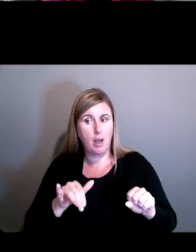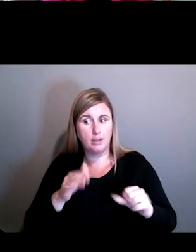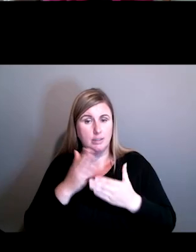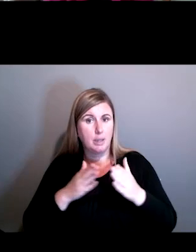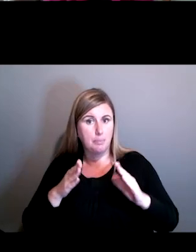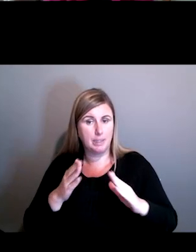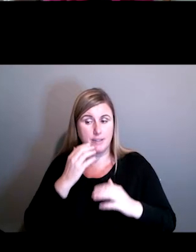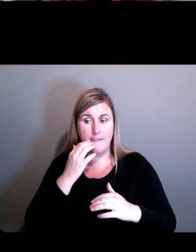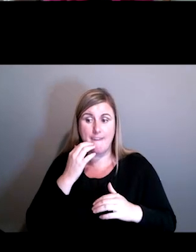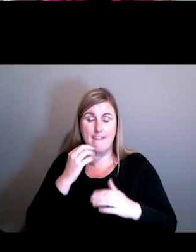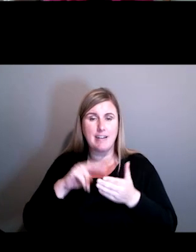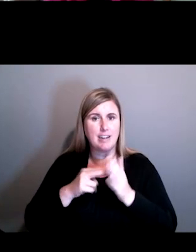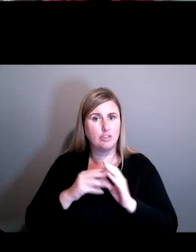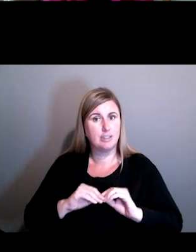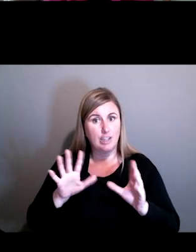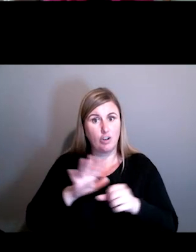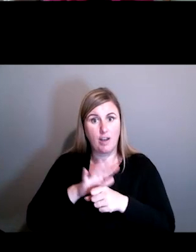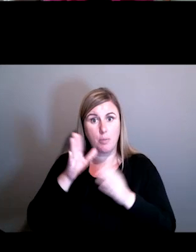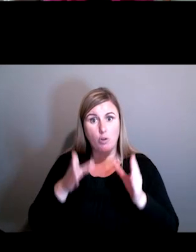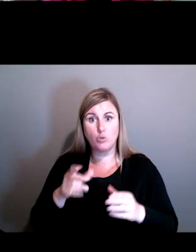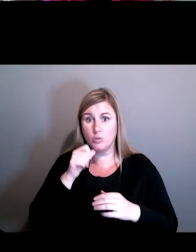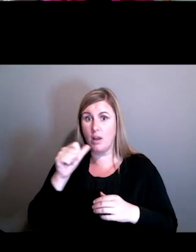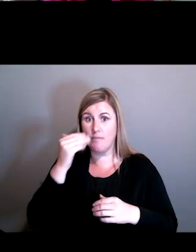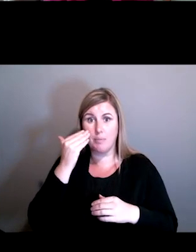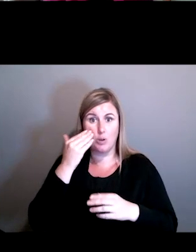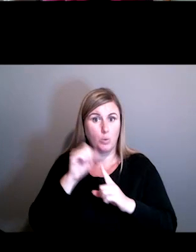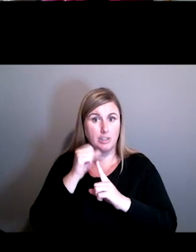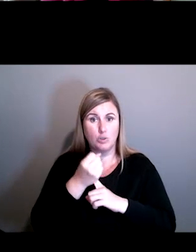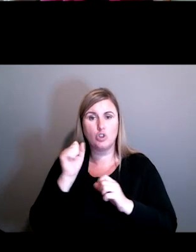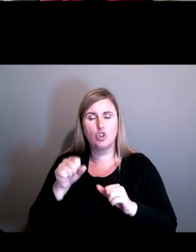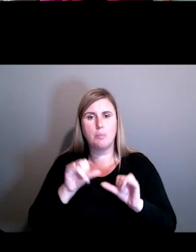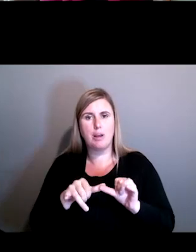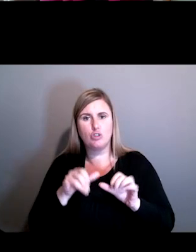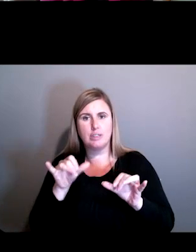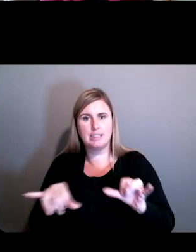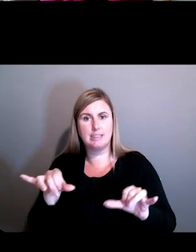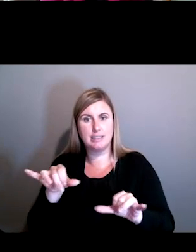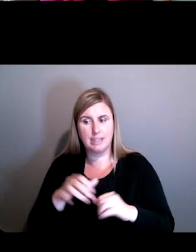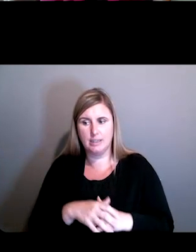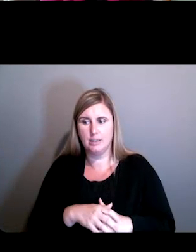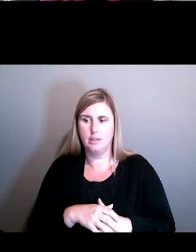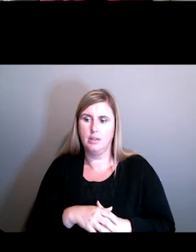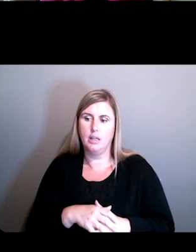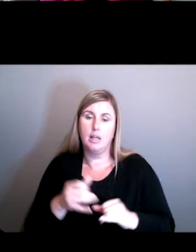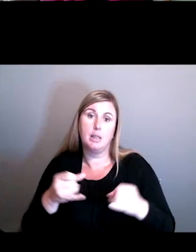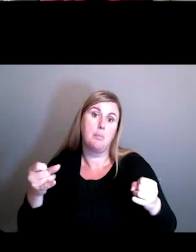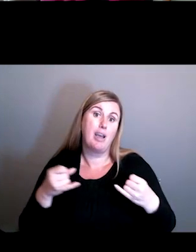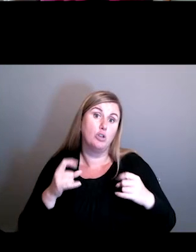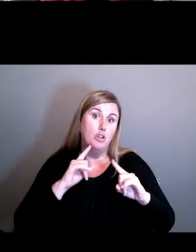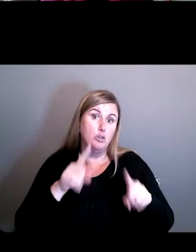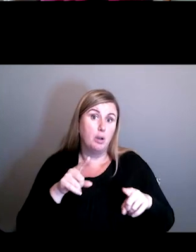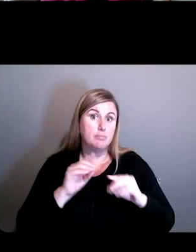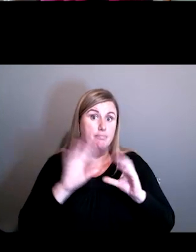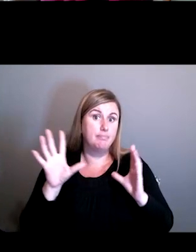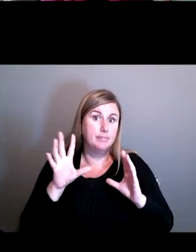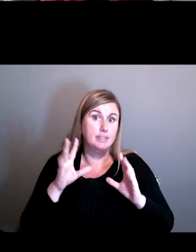is clear enough that a person who is unfamiliar with the situation could measure it consistently. The boundaries of the response are clearly defined so that you can